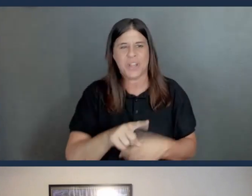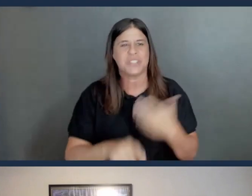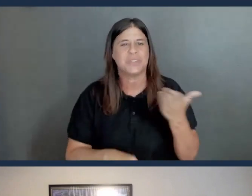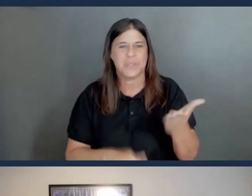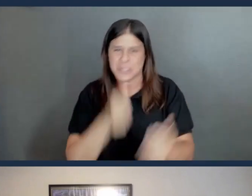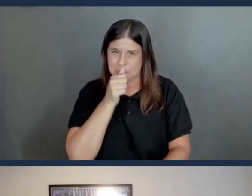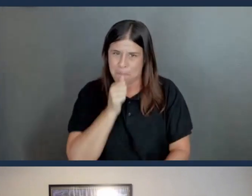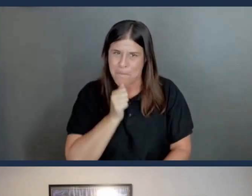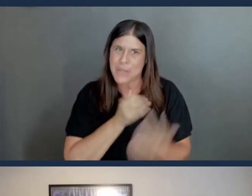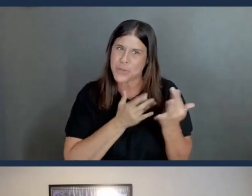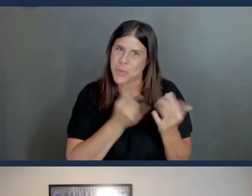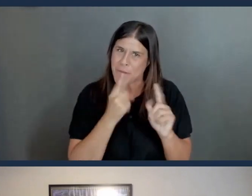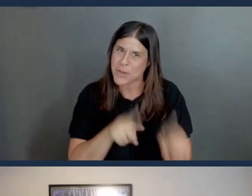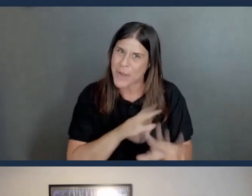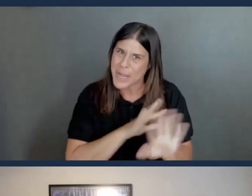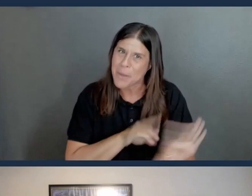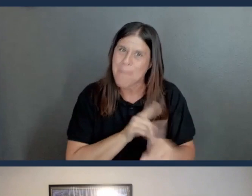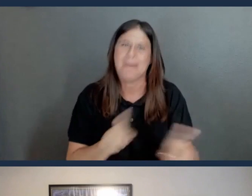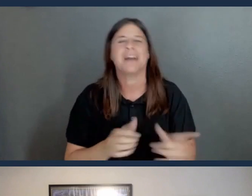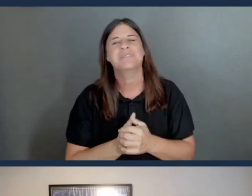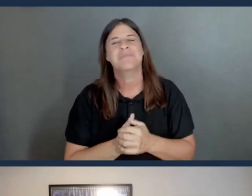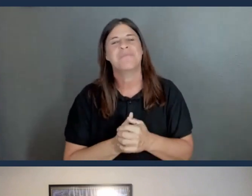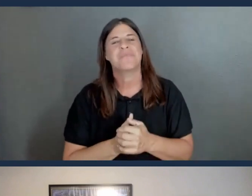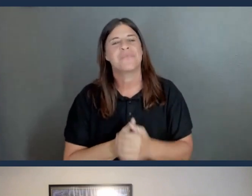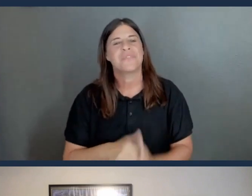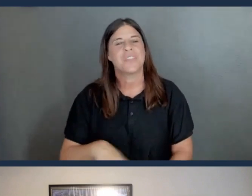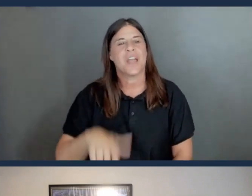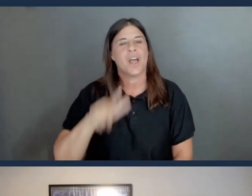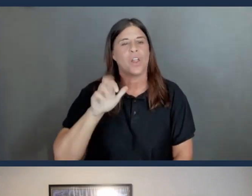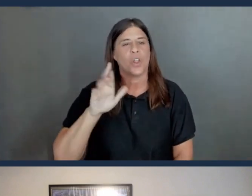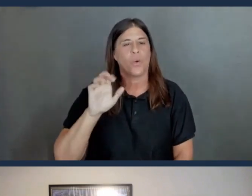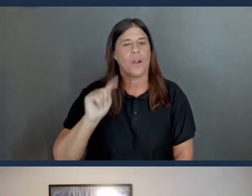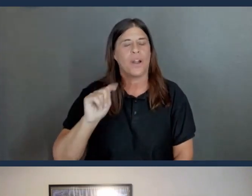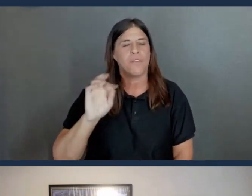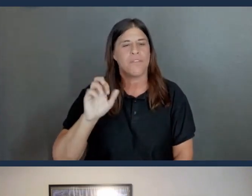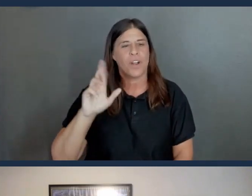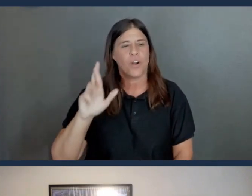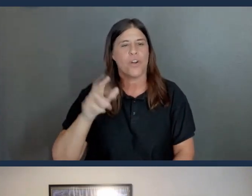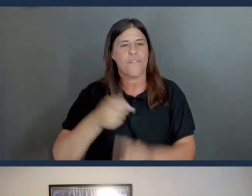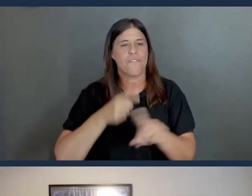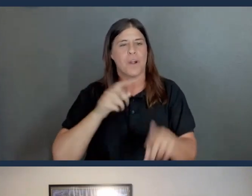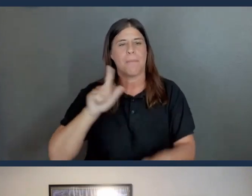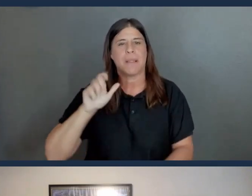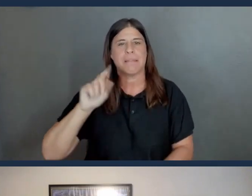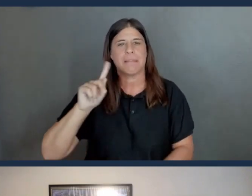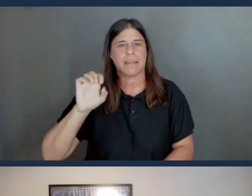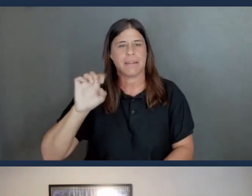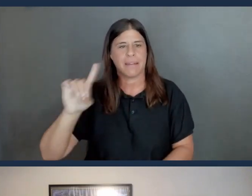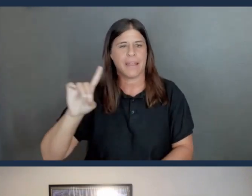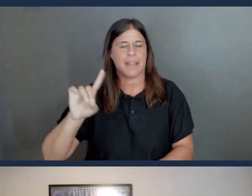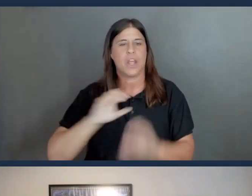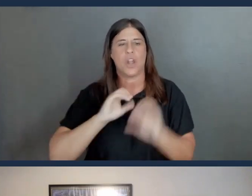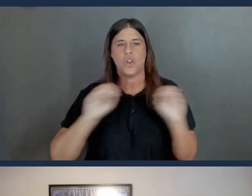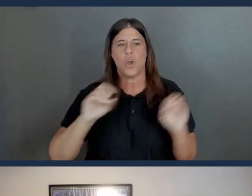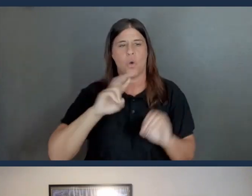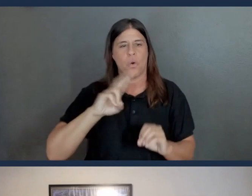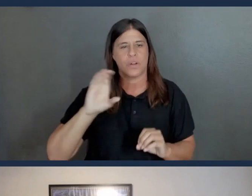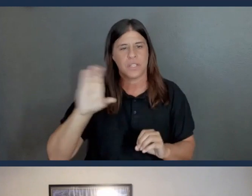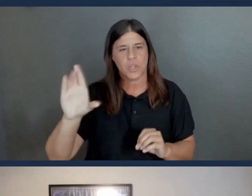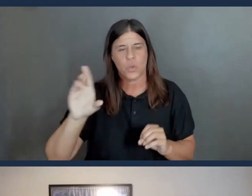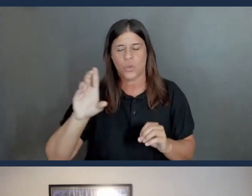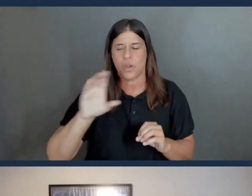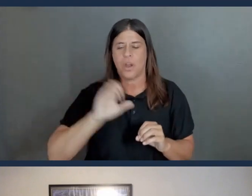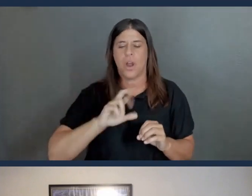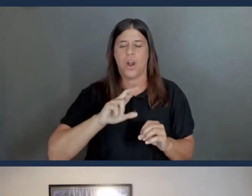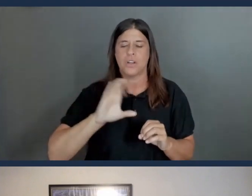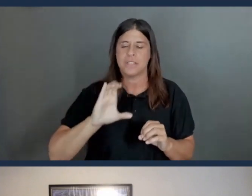waiting to be answered. But Lauren Ferrer asks, from LinkedIn, asks, node read capacity or write capacity, RCU, WCU,